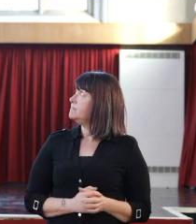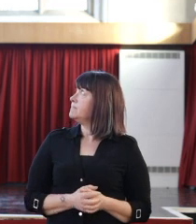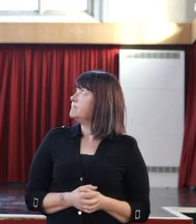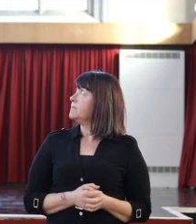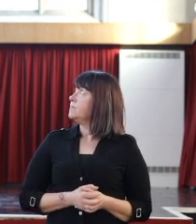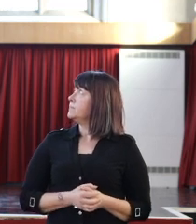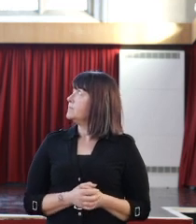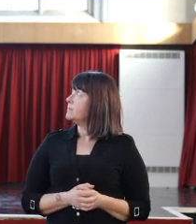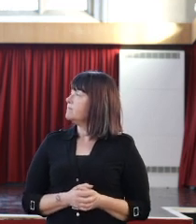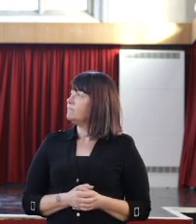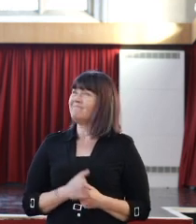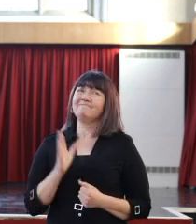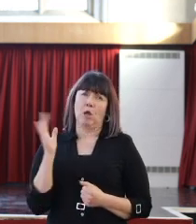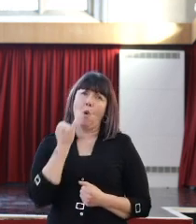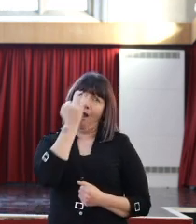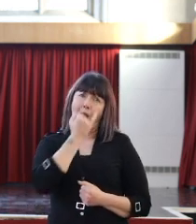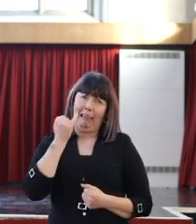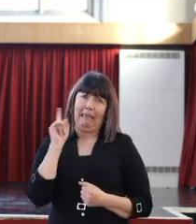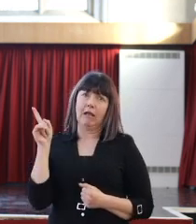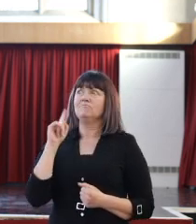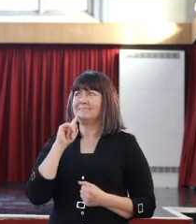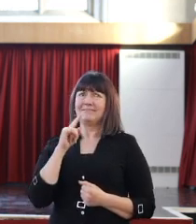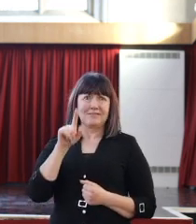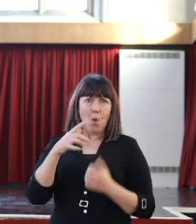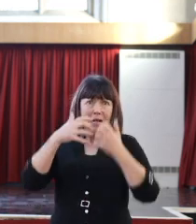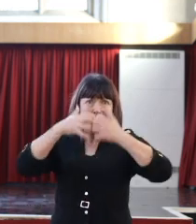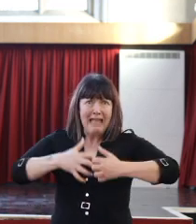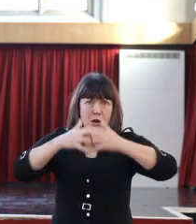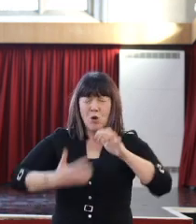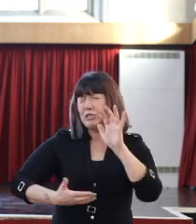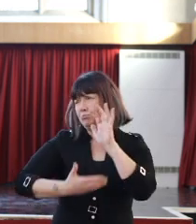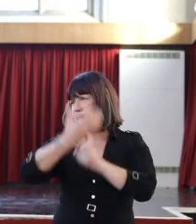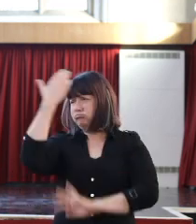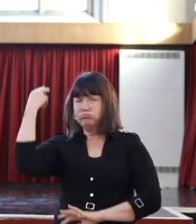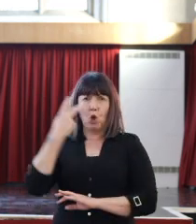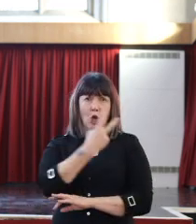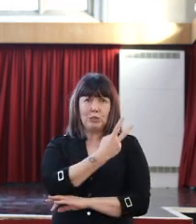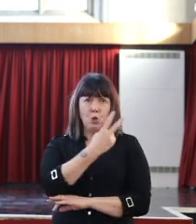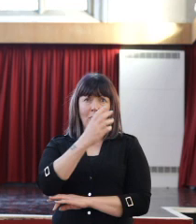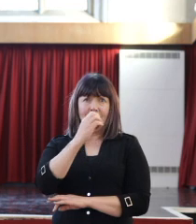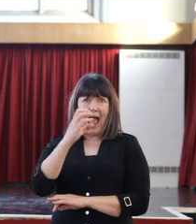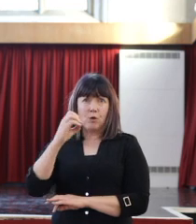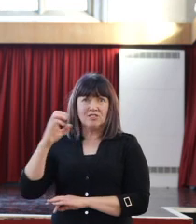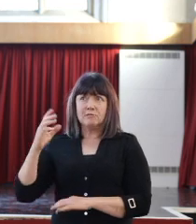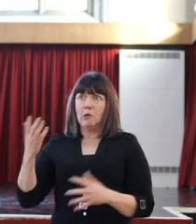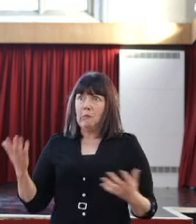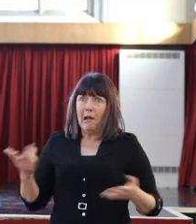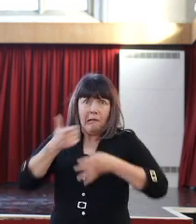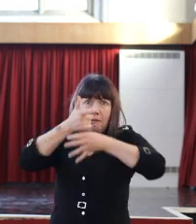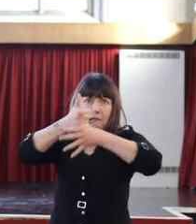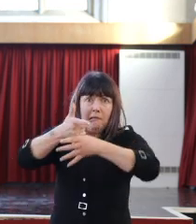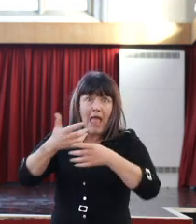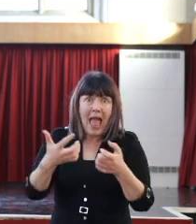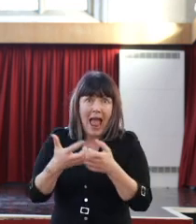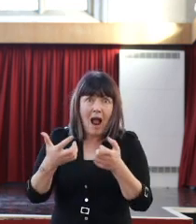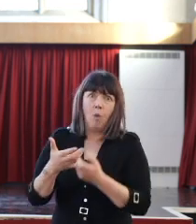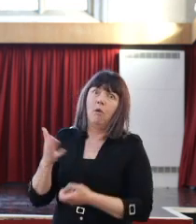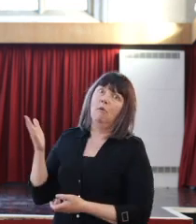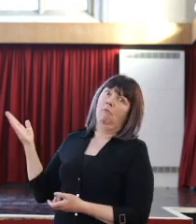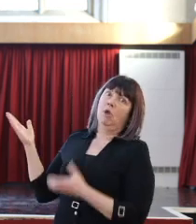apologize. 2000, technology in the 2000s. It was really difficult to make videos at all. This is what we were dealing